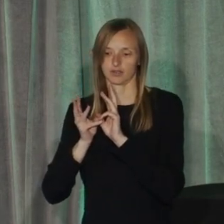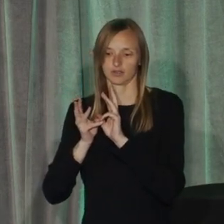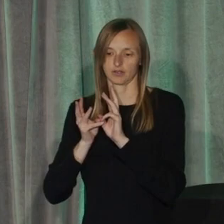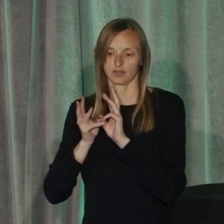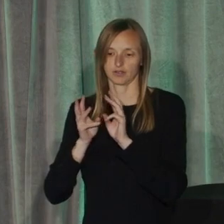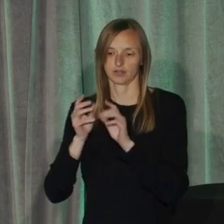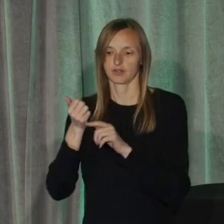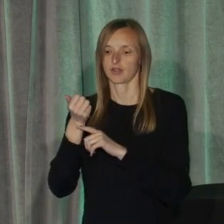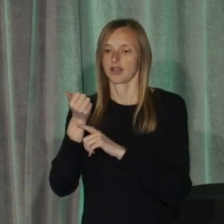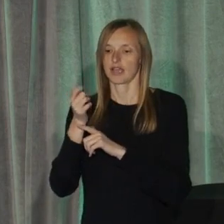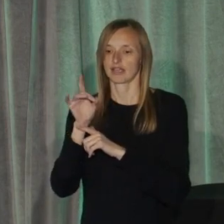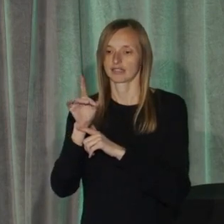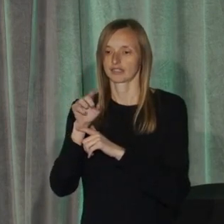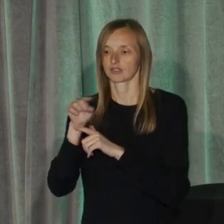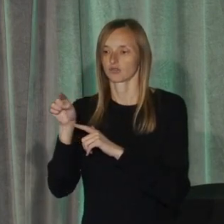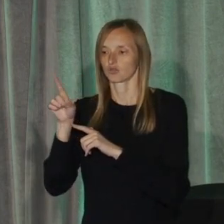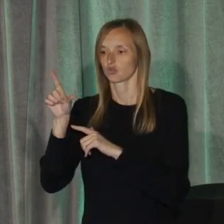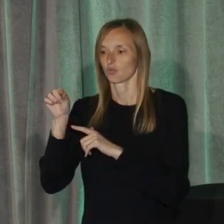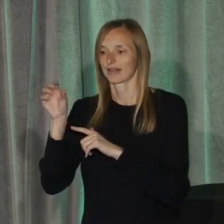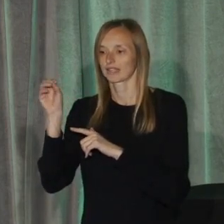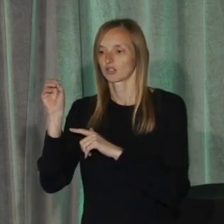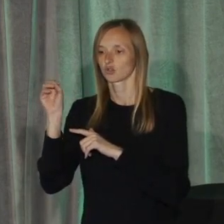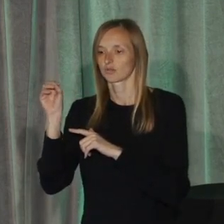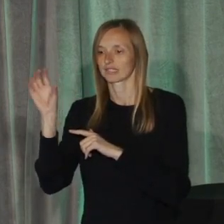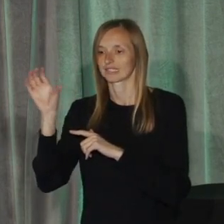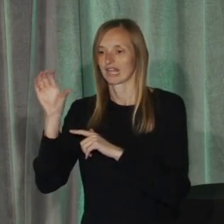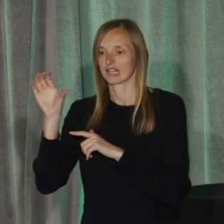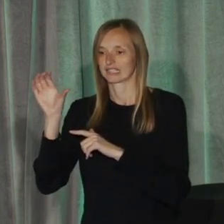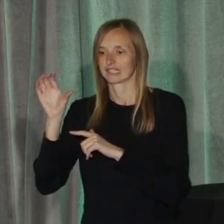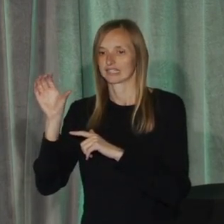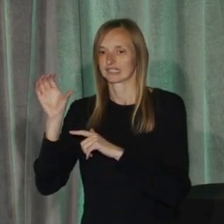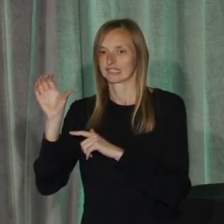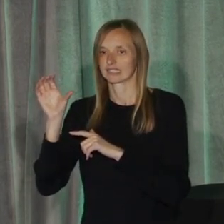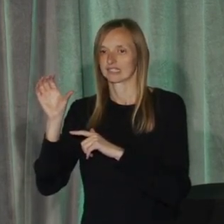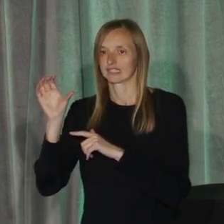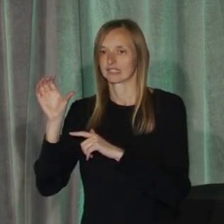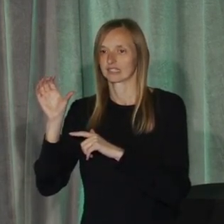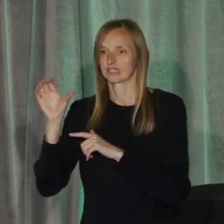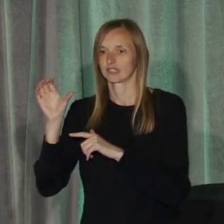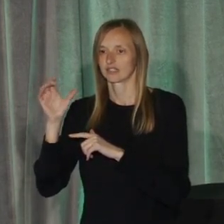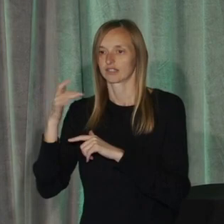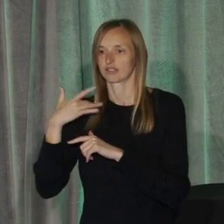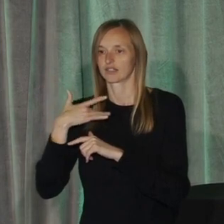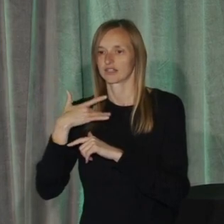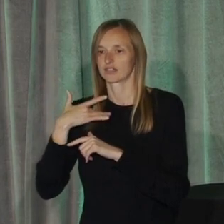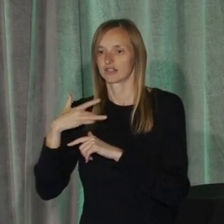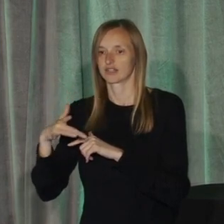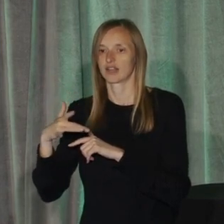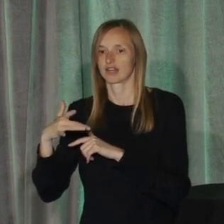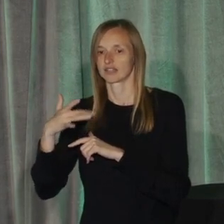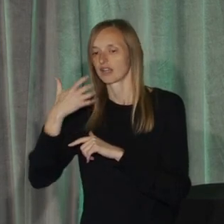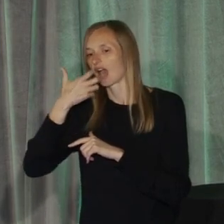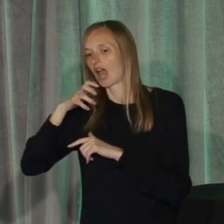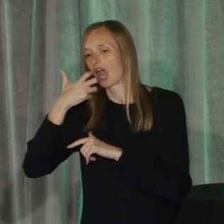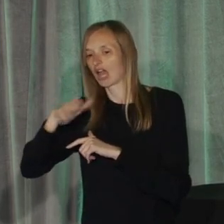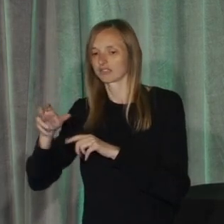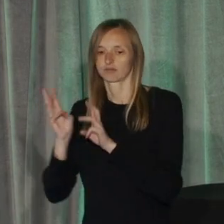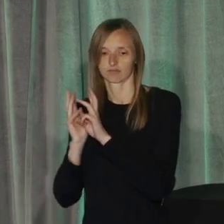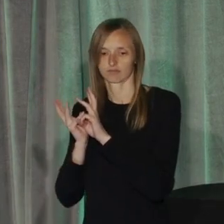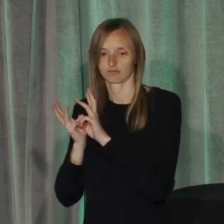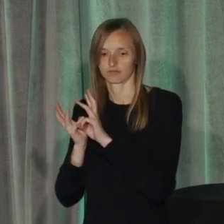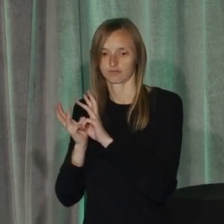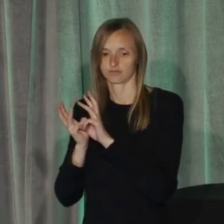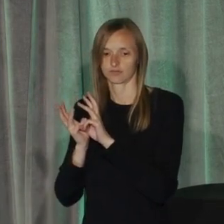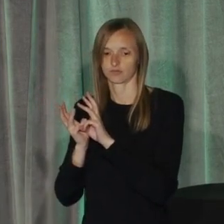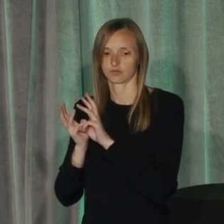between 18 and 20 degrees Celsius. That's how the hotness it will be. So I